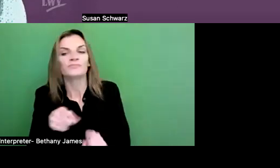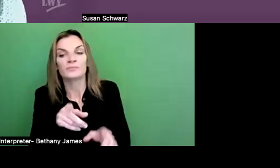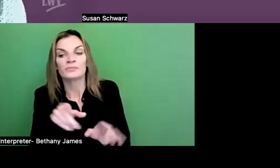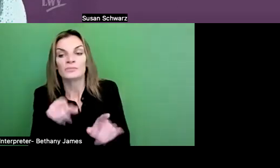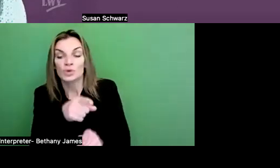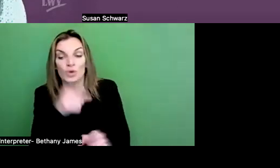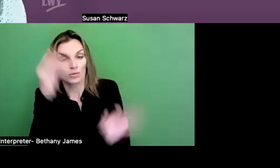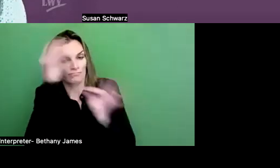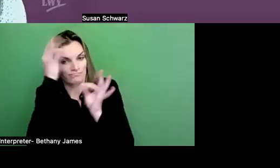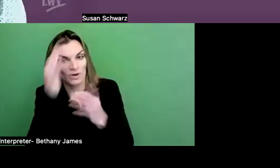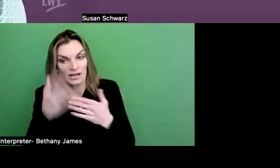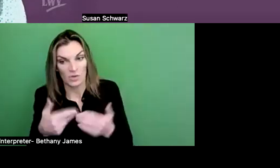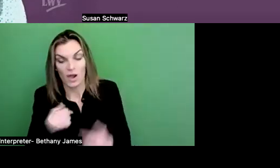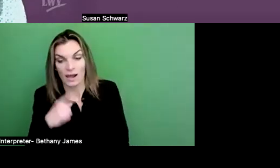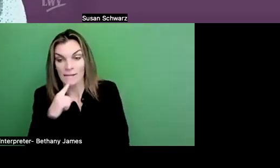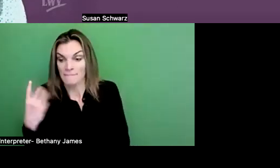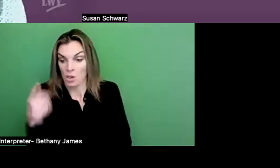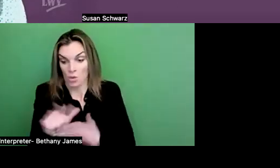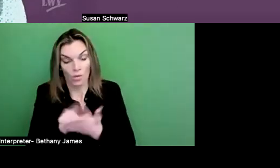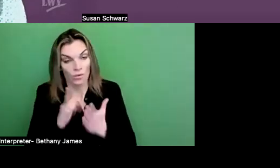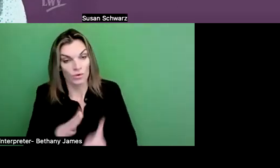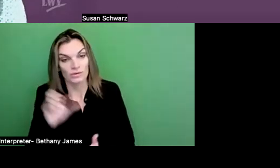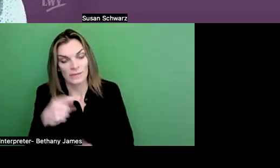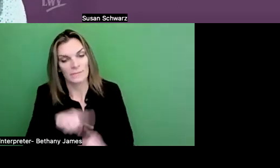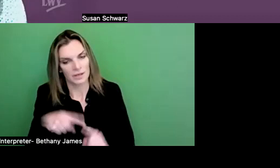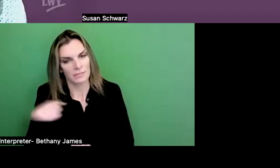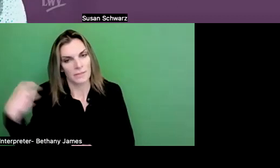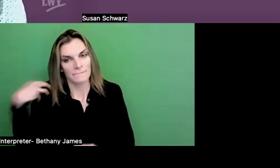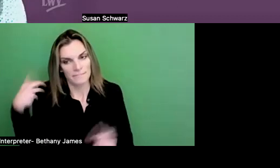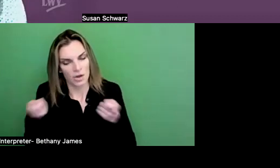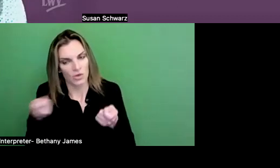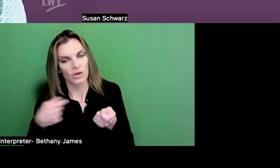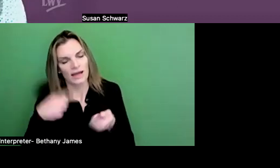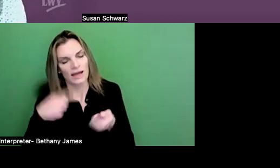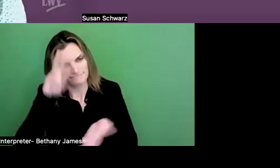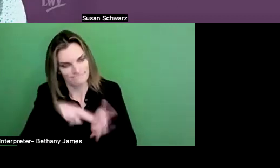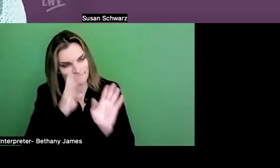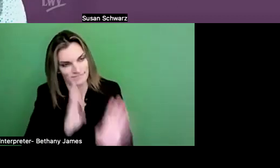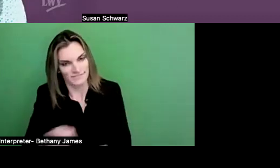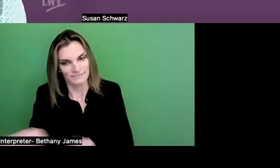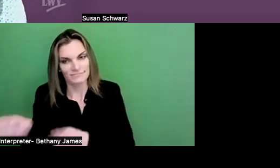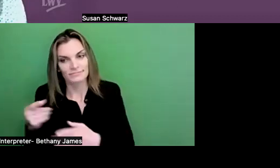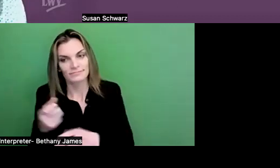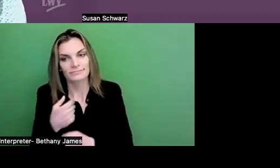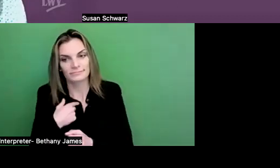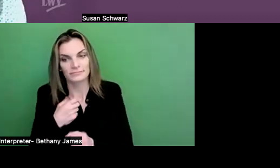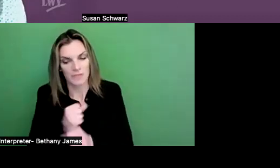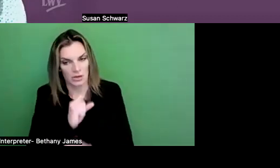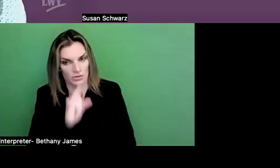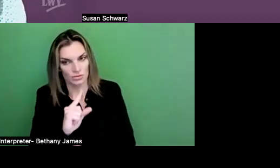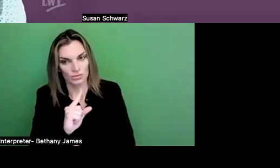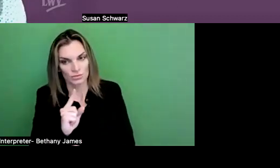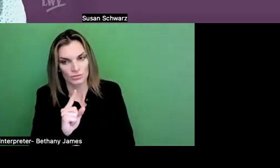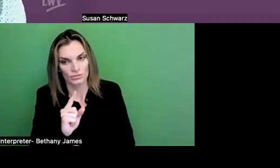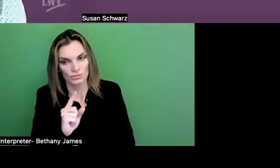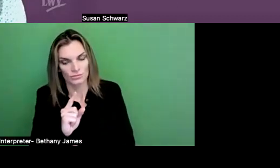And as the mayor, even though I am a lawyer, I am very, very deliberate in what I do. And I will make sure that I do go with